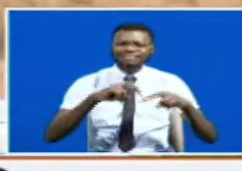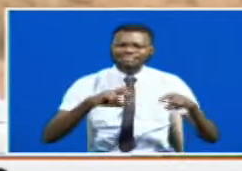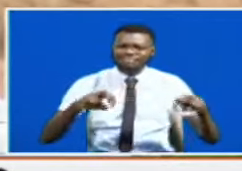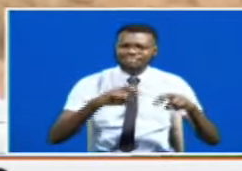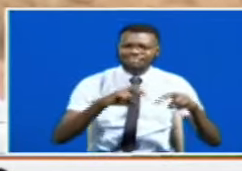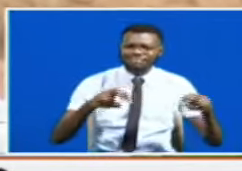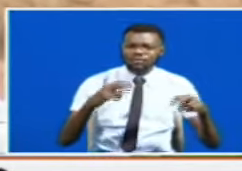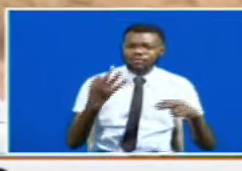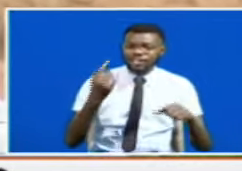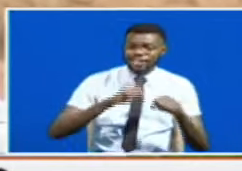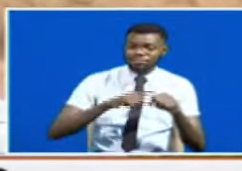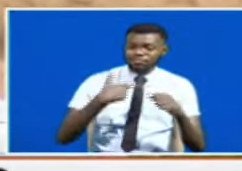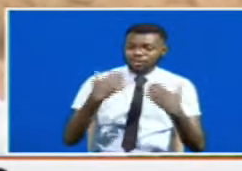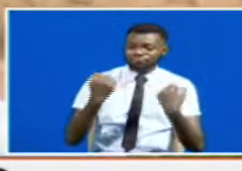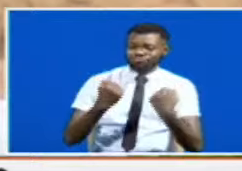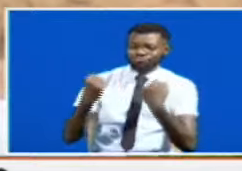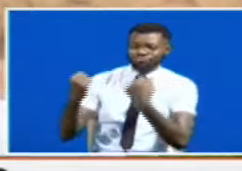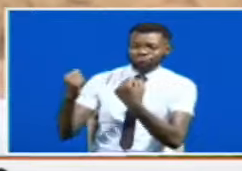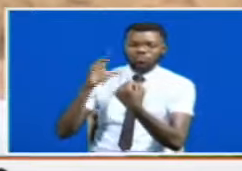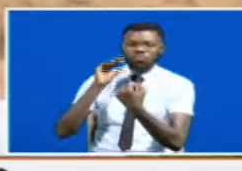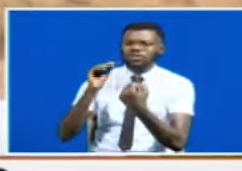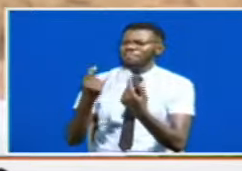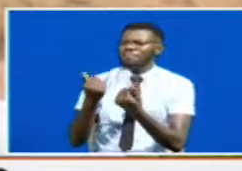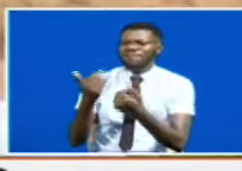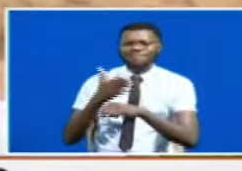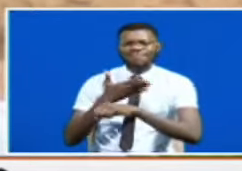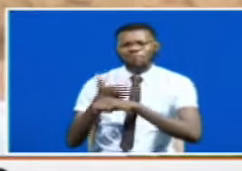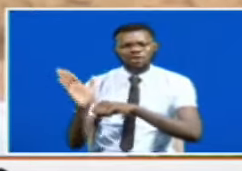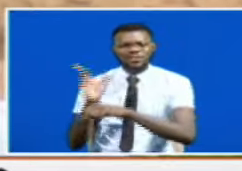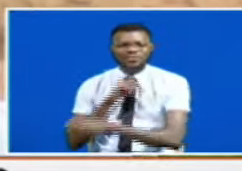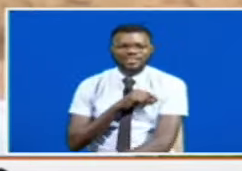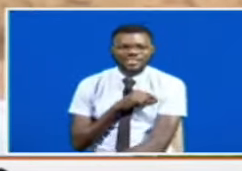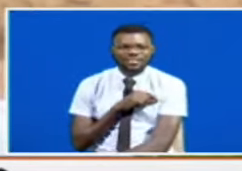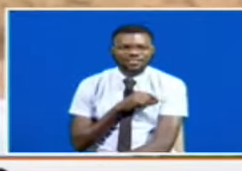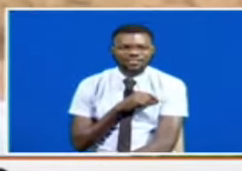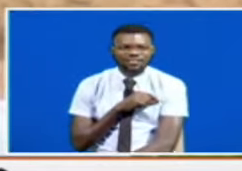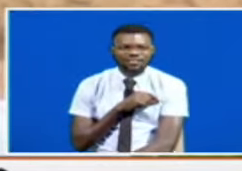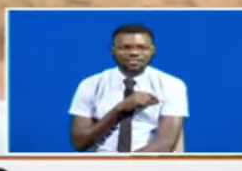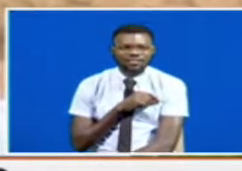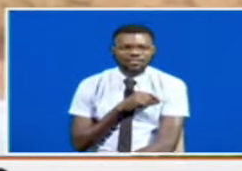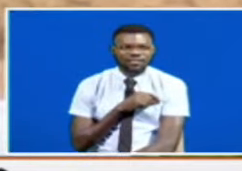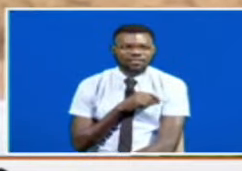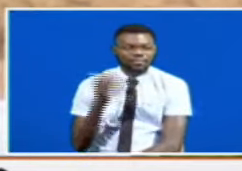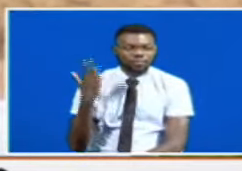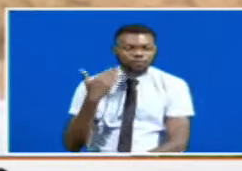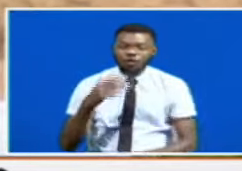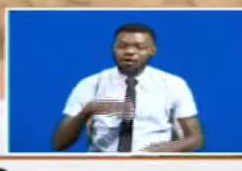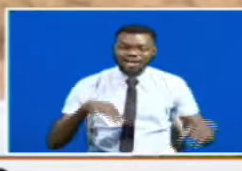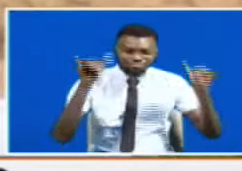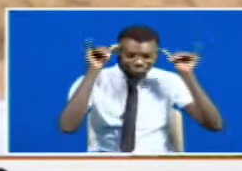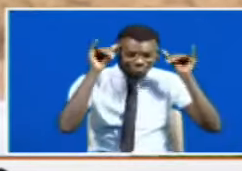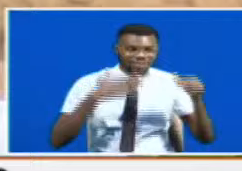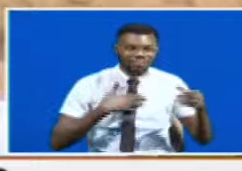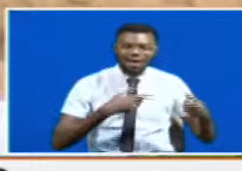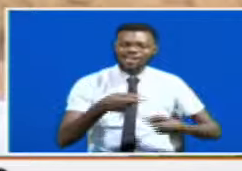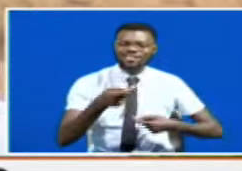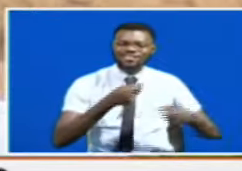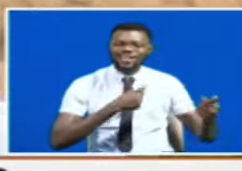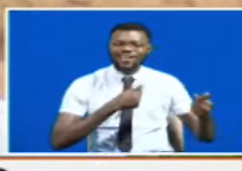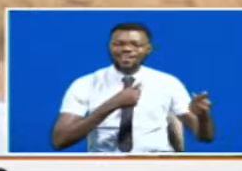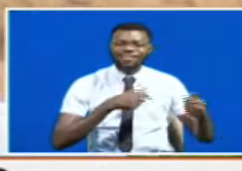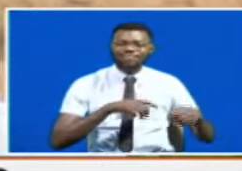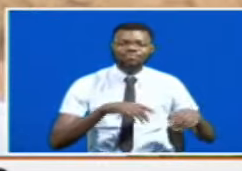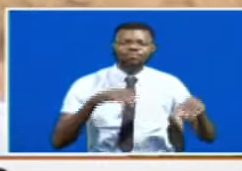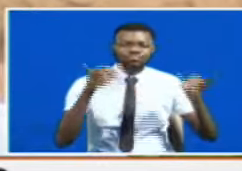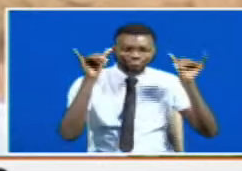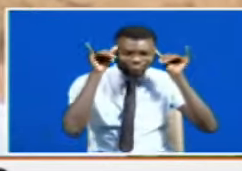mara tatu. Niyo yote ni pesa yenye nilikuwa natumia. Nilikuwa nimeuza ng'ombe 1060, lakini ilishia